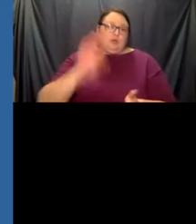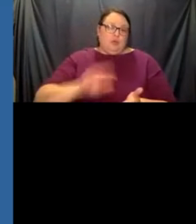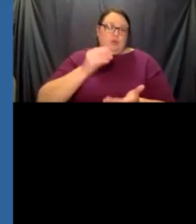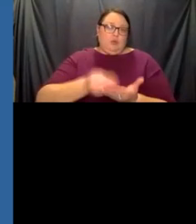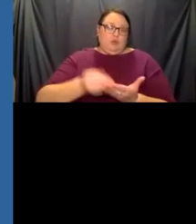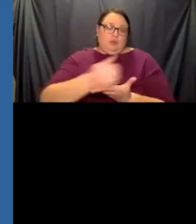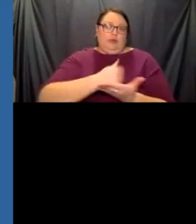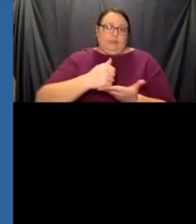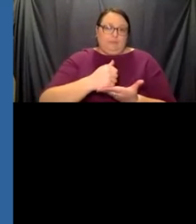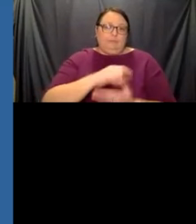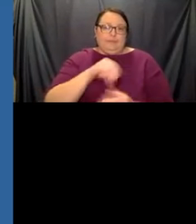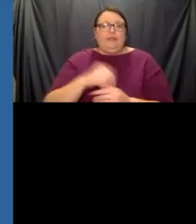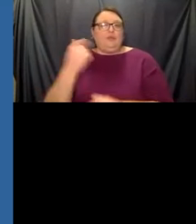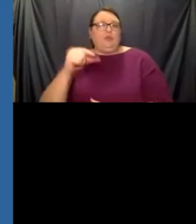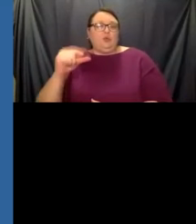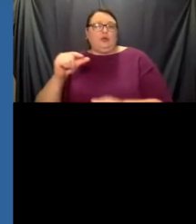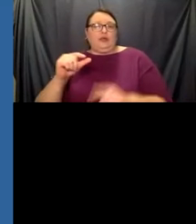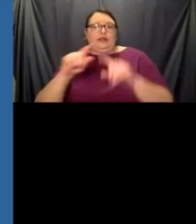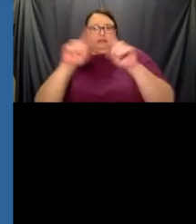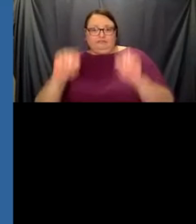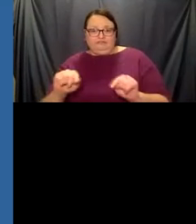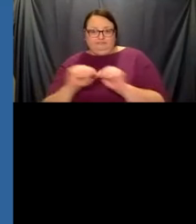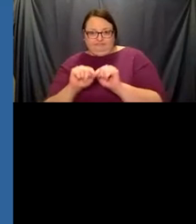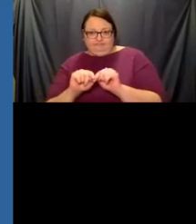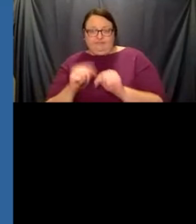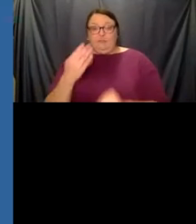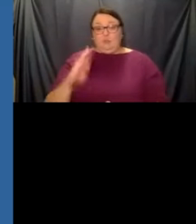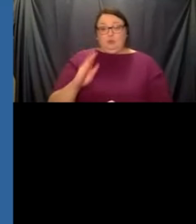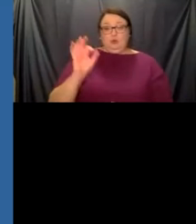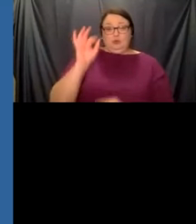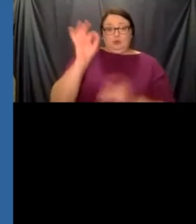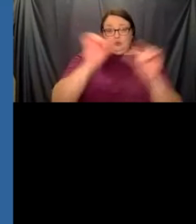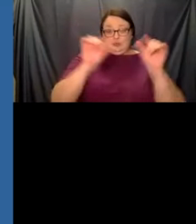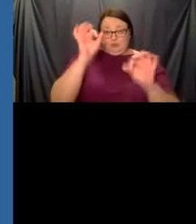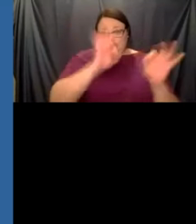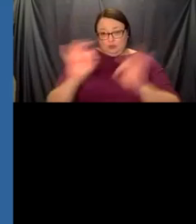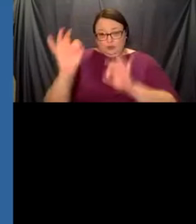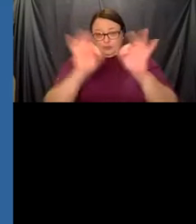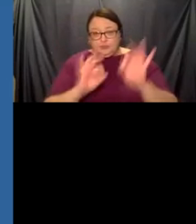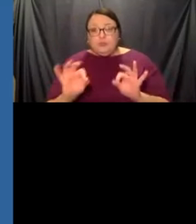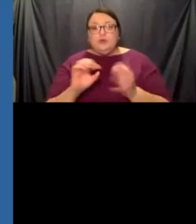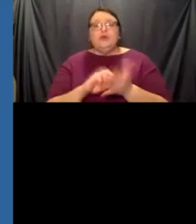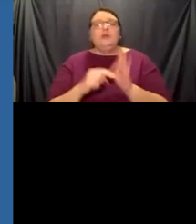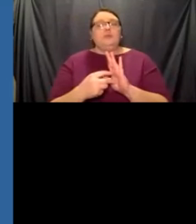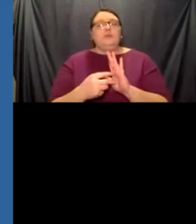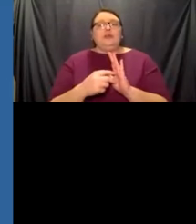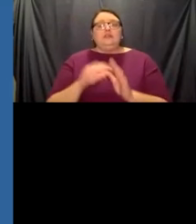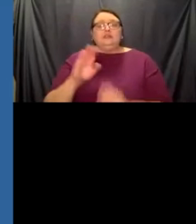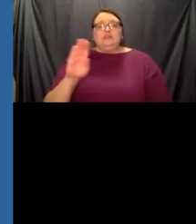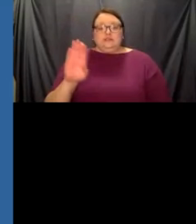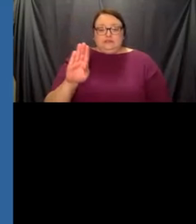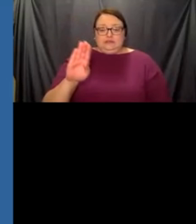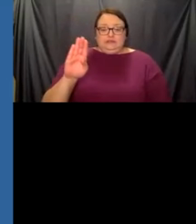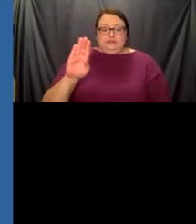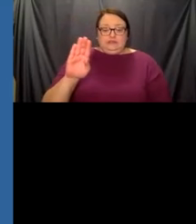census tracts. que hay una alta concentración Represent projects assisted with CDBG or home funds.